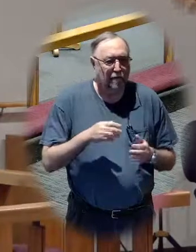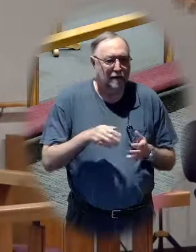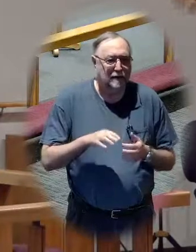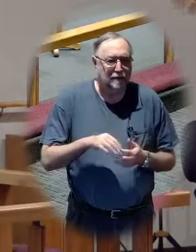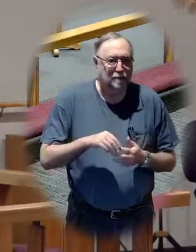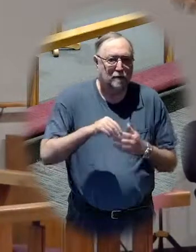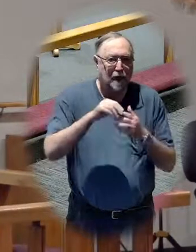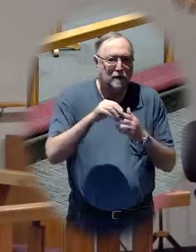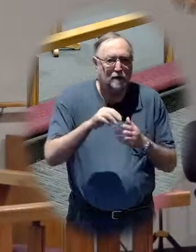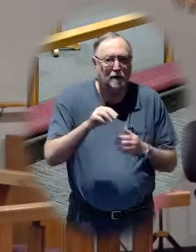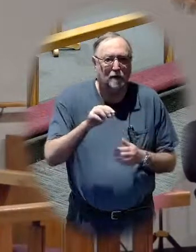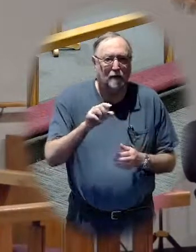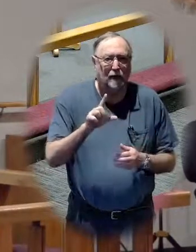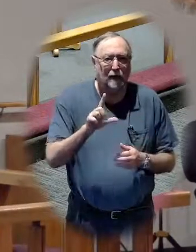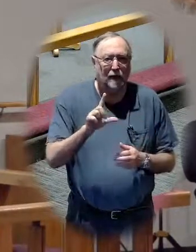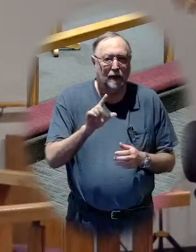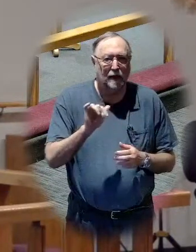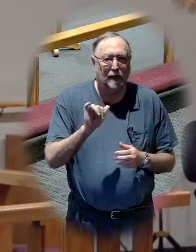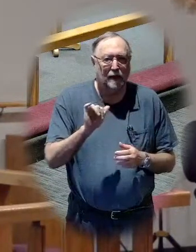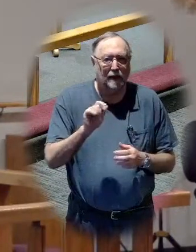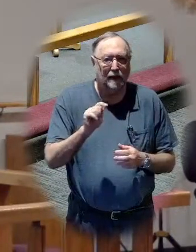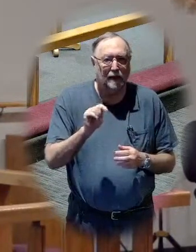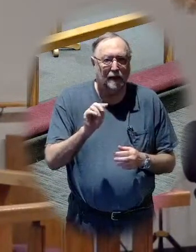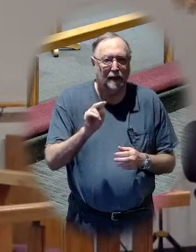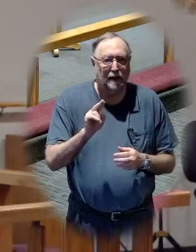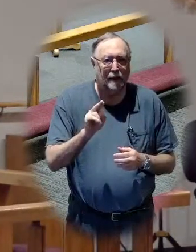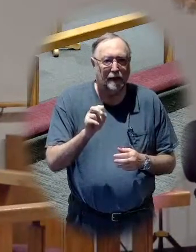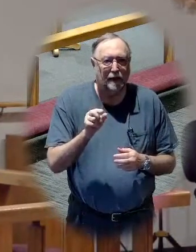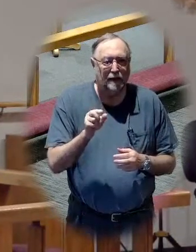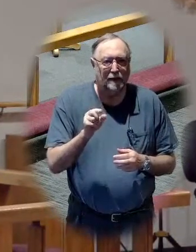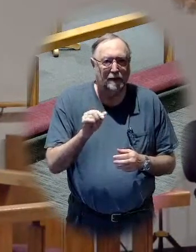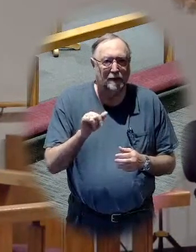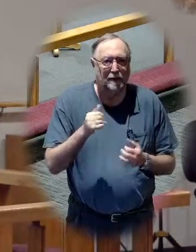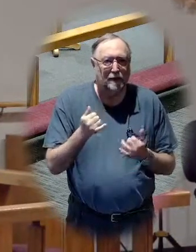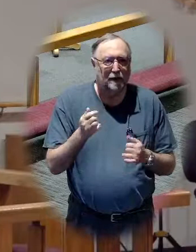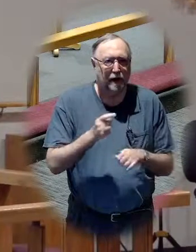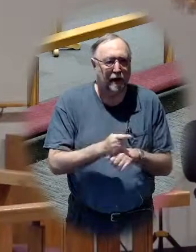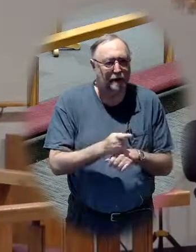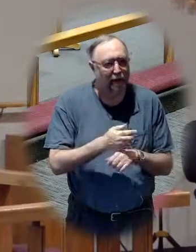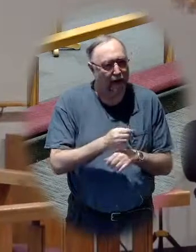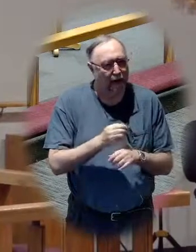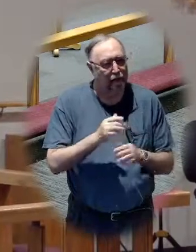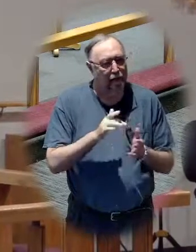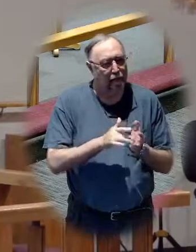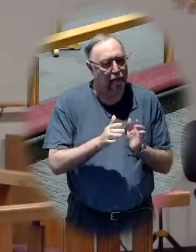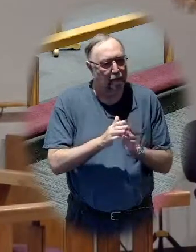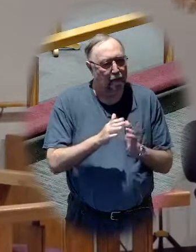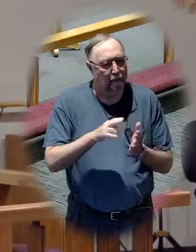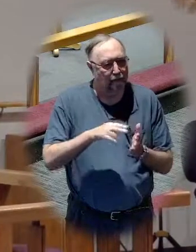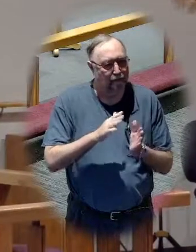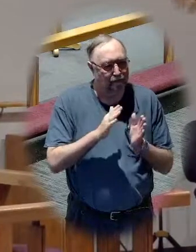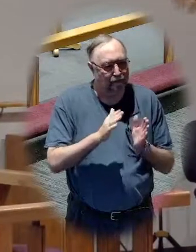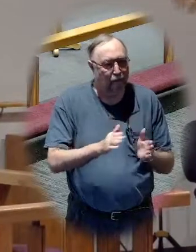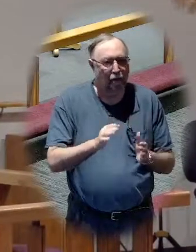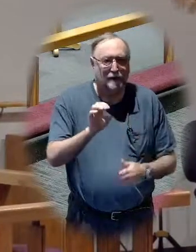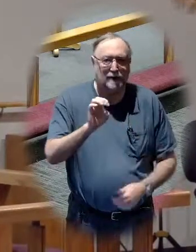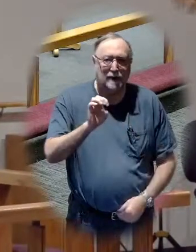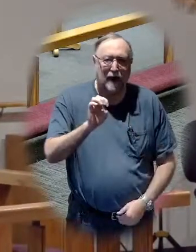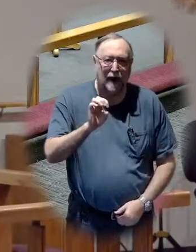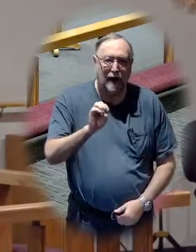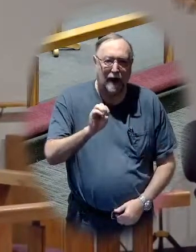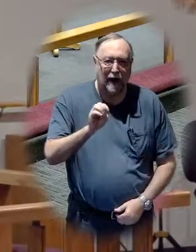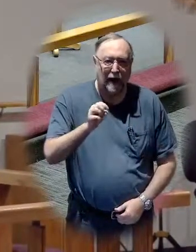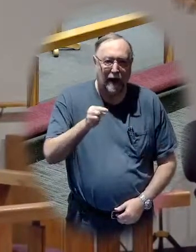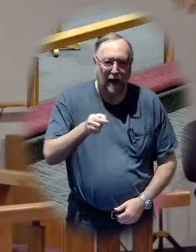morning, and we'll be focusing a little bit on Exodus 13, our Old Testament lesson this morning,